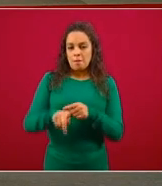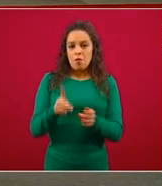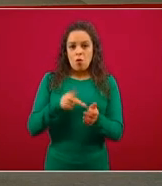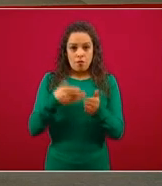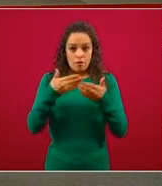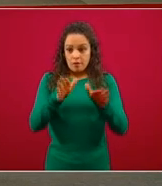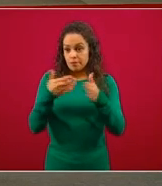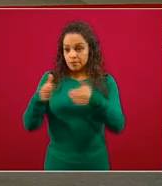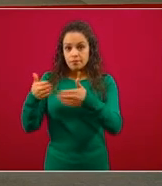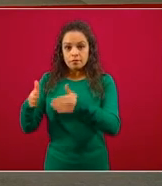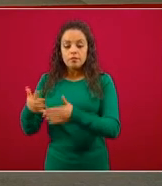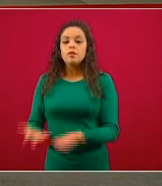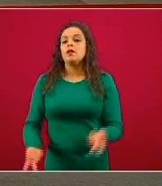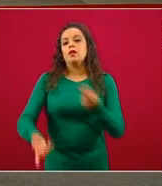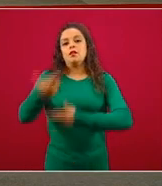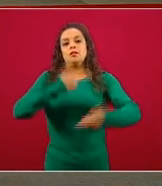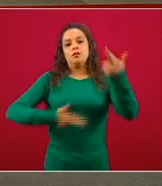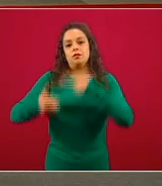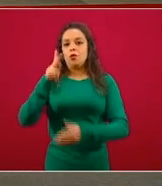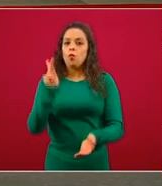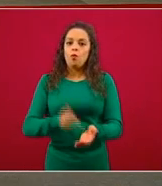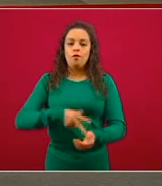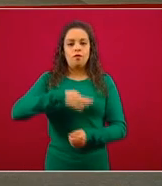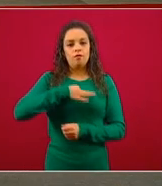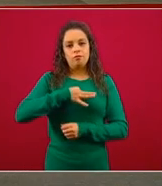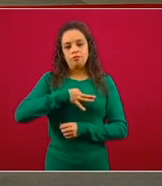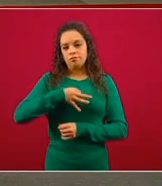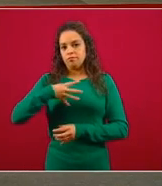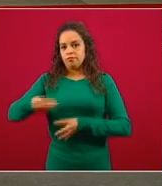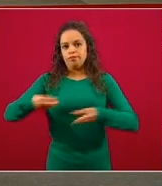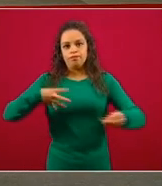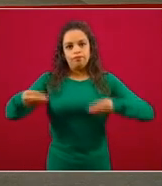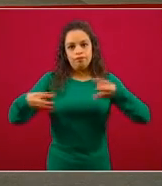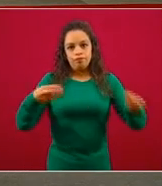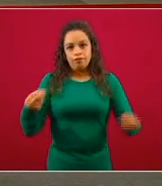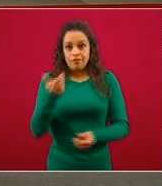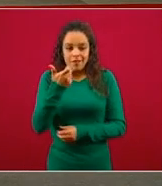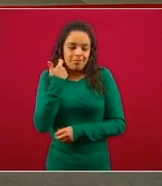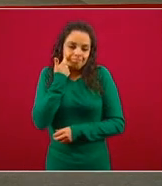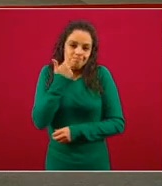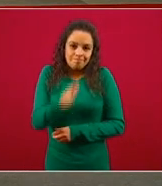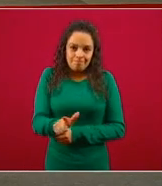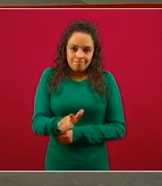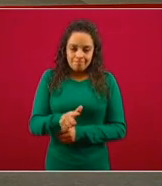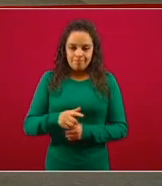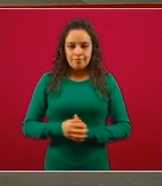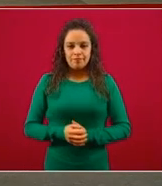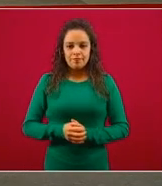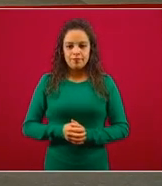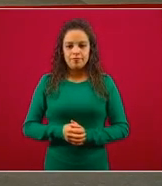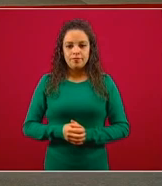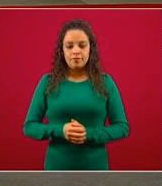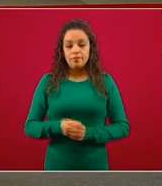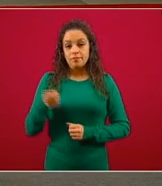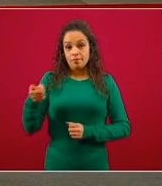will not be lifted, and they shall not be lifted, because if we lift them prematurely, we would